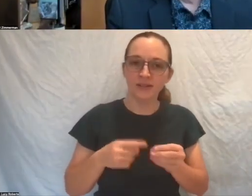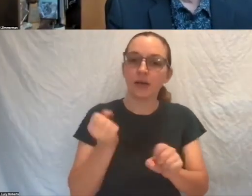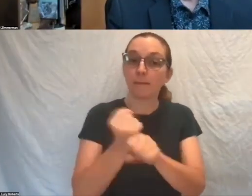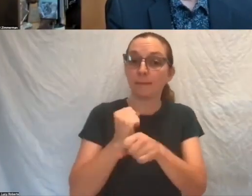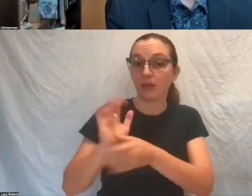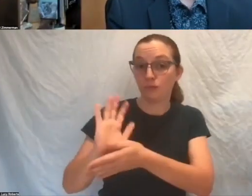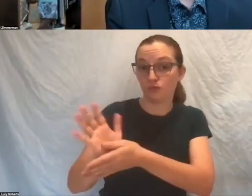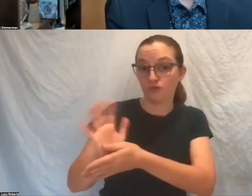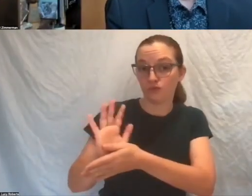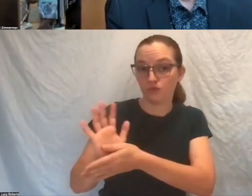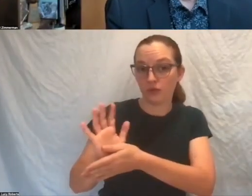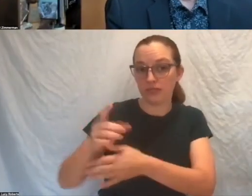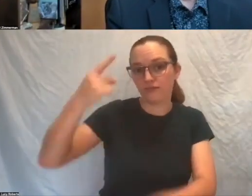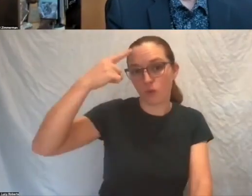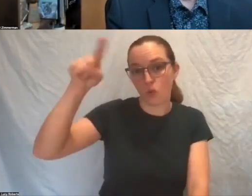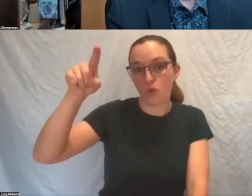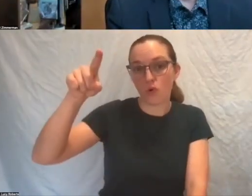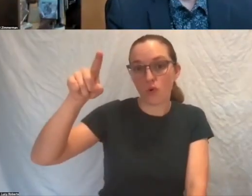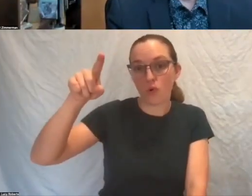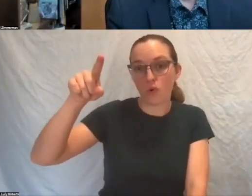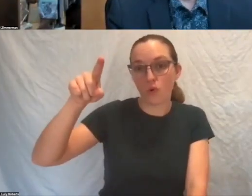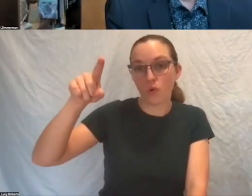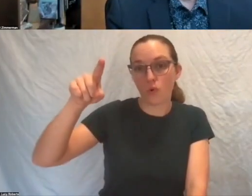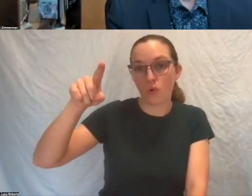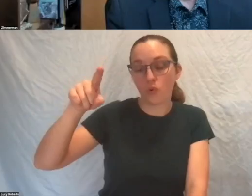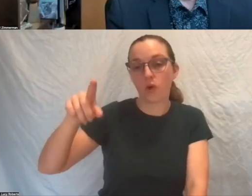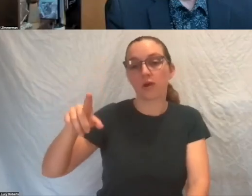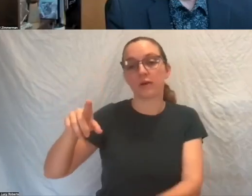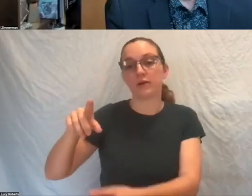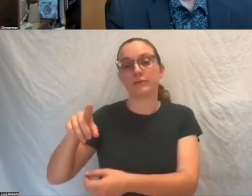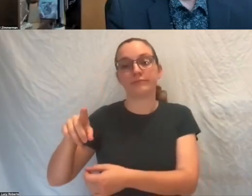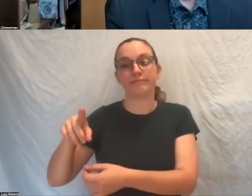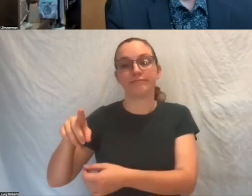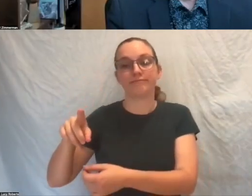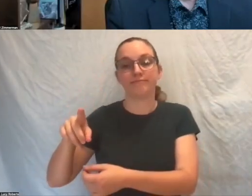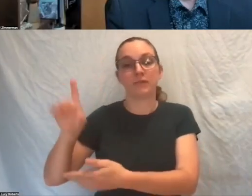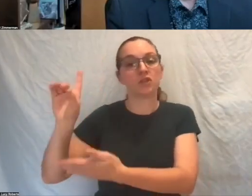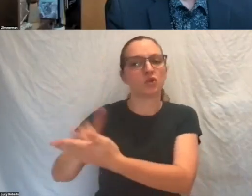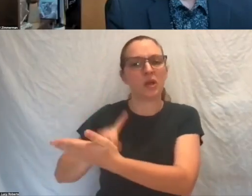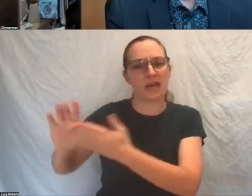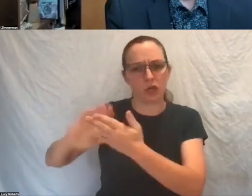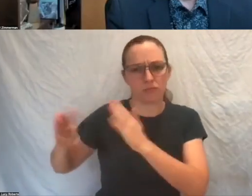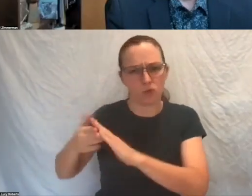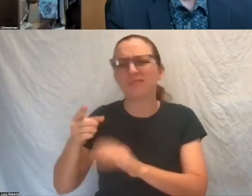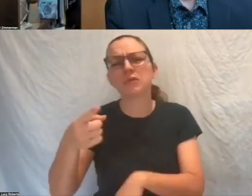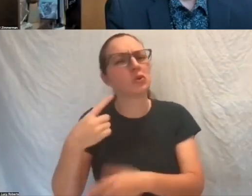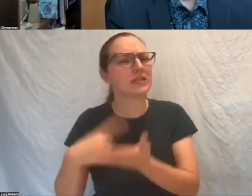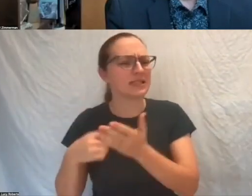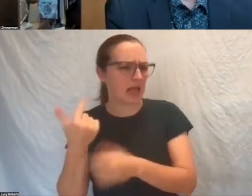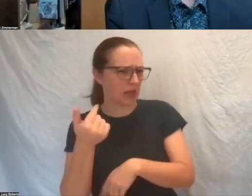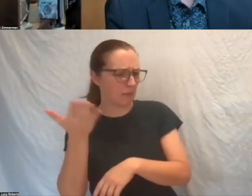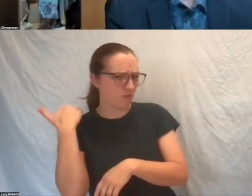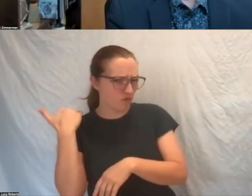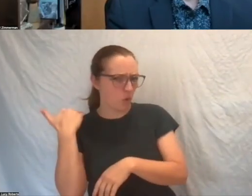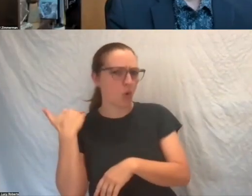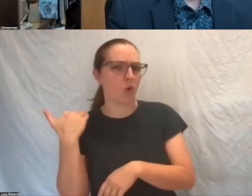films for marginalized communities, which you talked about earlier. And I